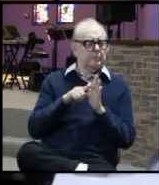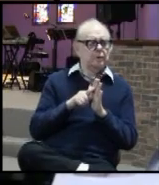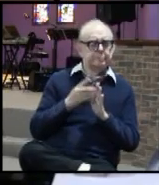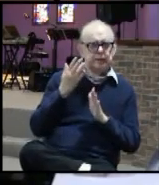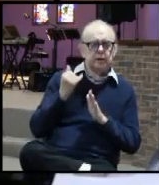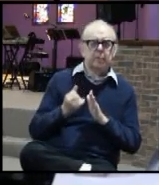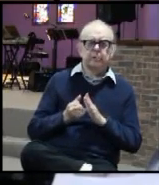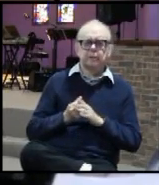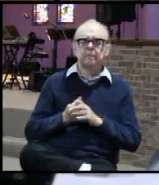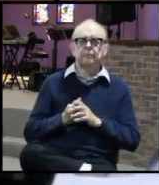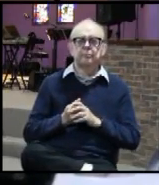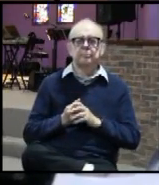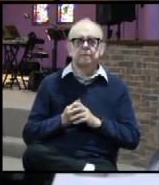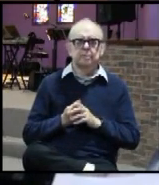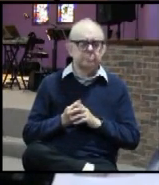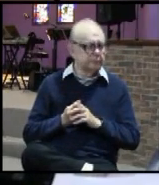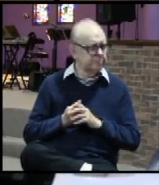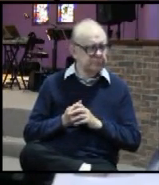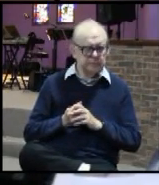because